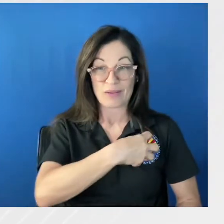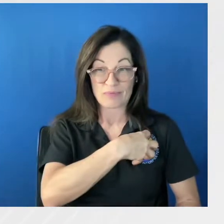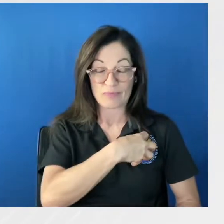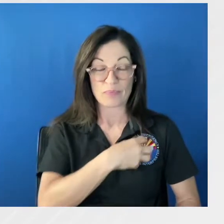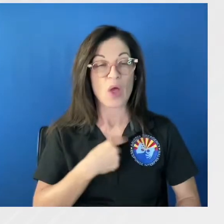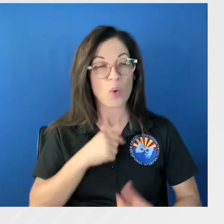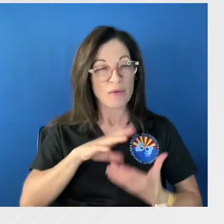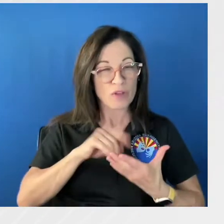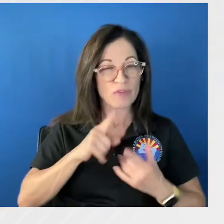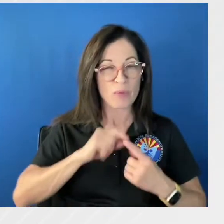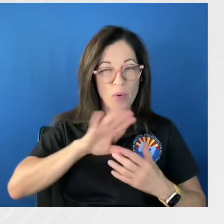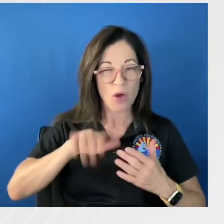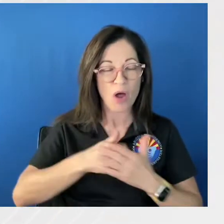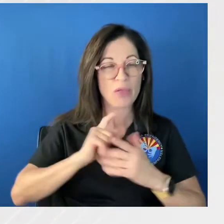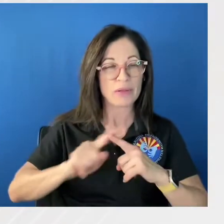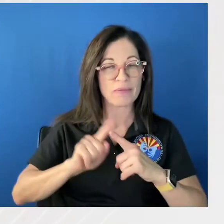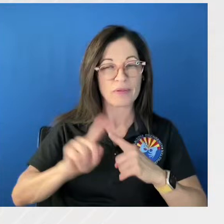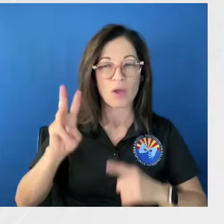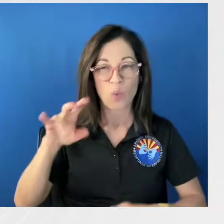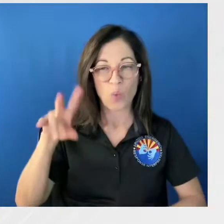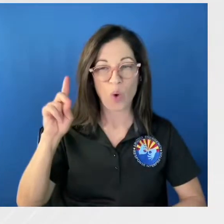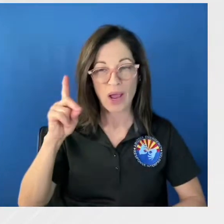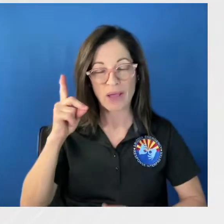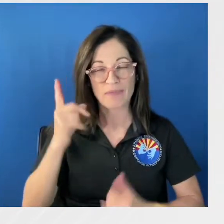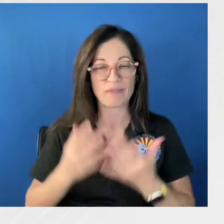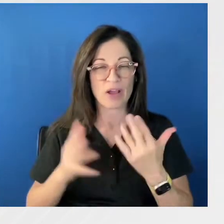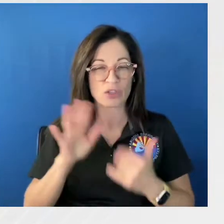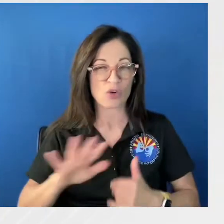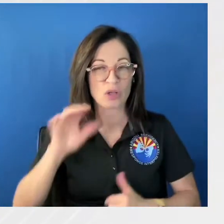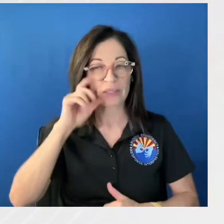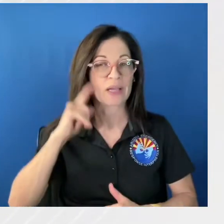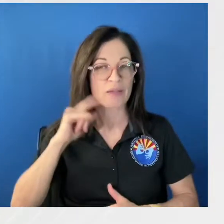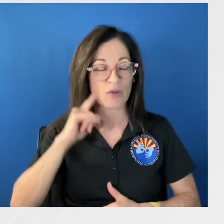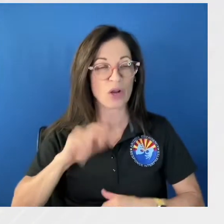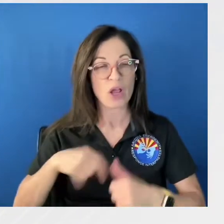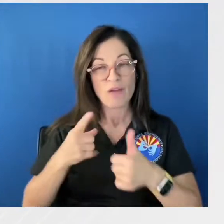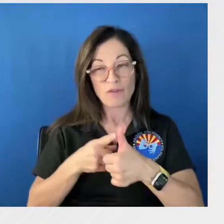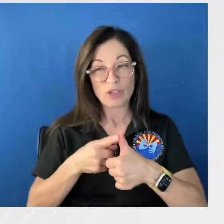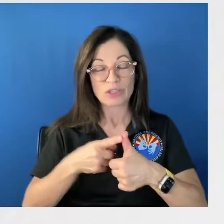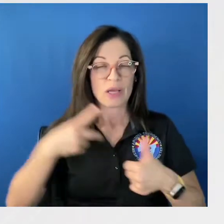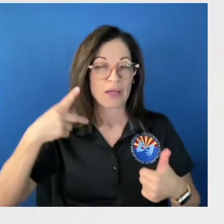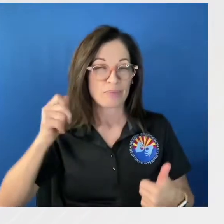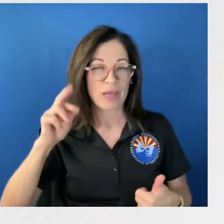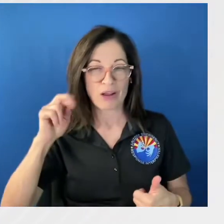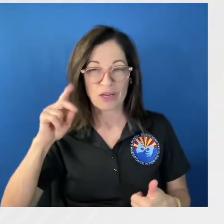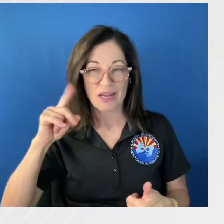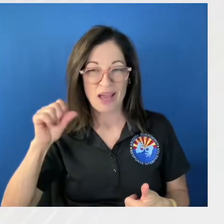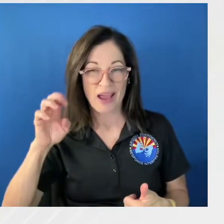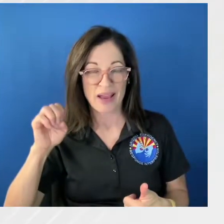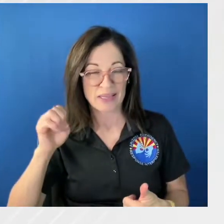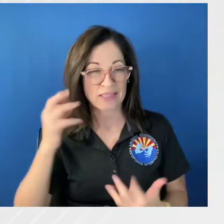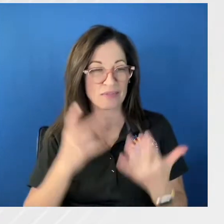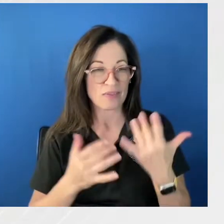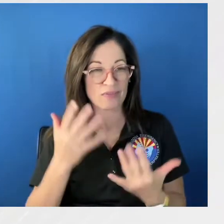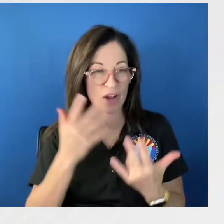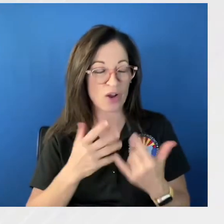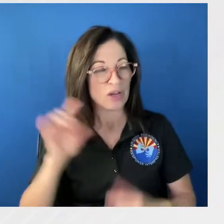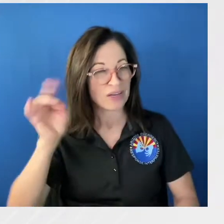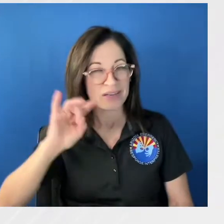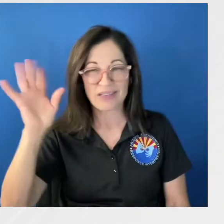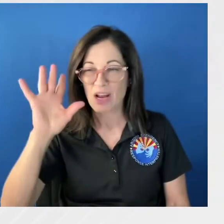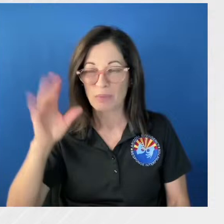across California. And I'm going to start with the Paradise Fire, which was a terrible fire with a lot of loss of lives up in Northern California, Butte County.